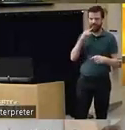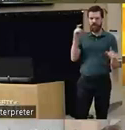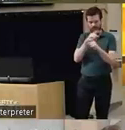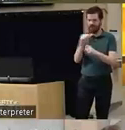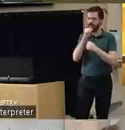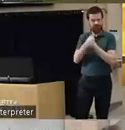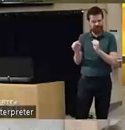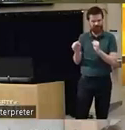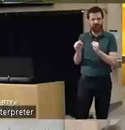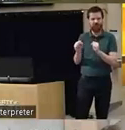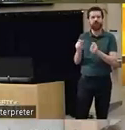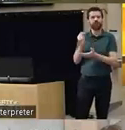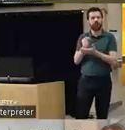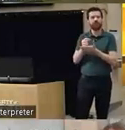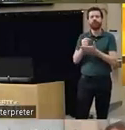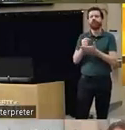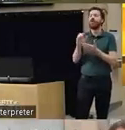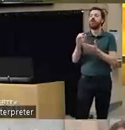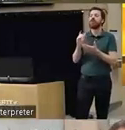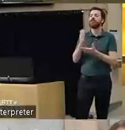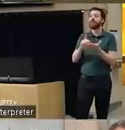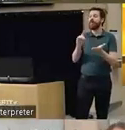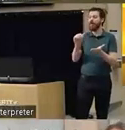treatment unresponsive disorders.